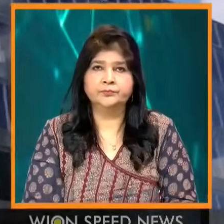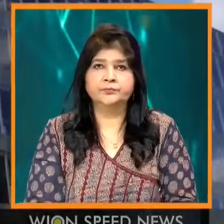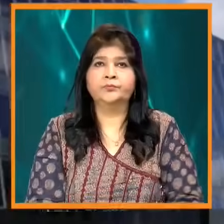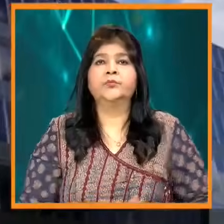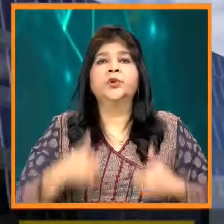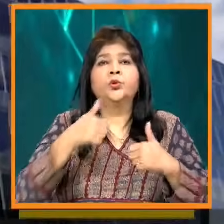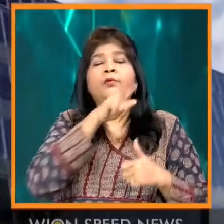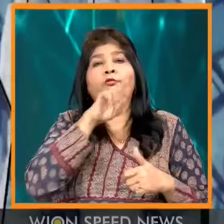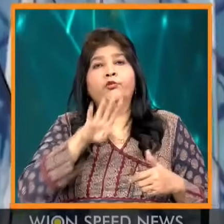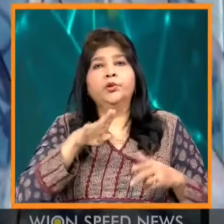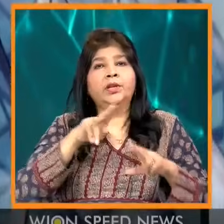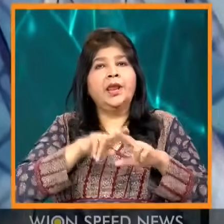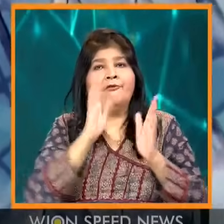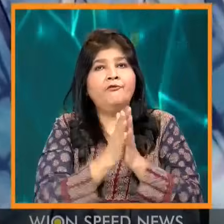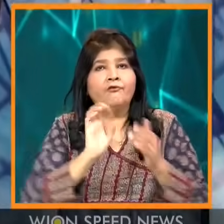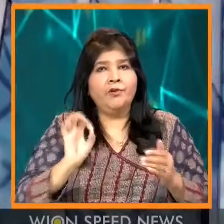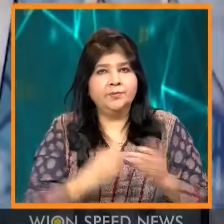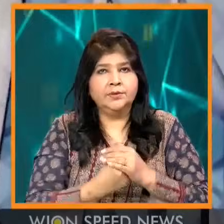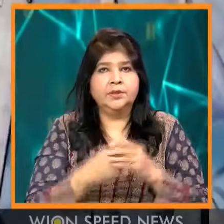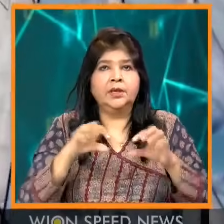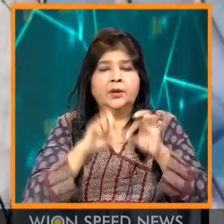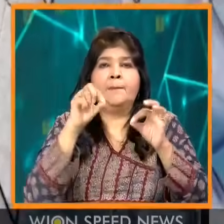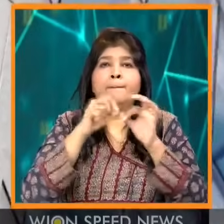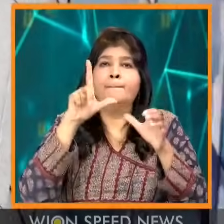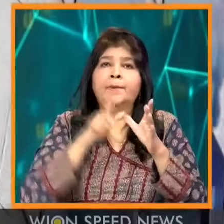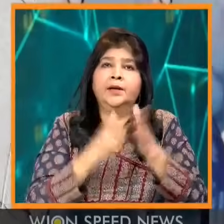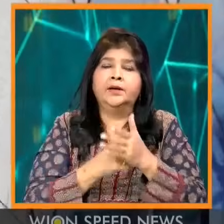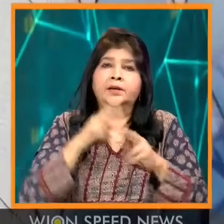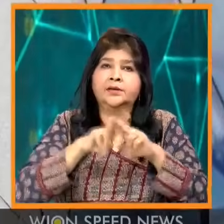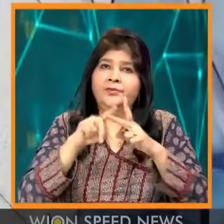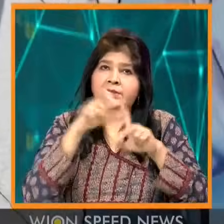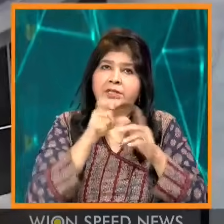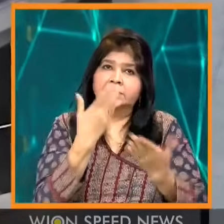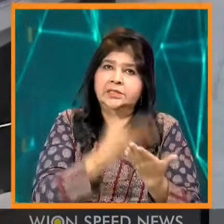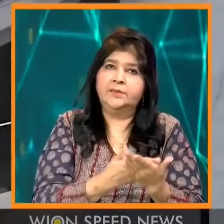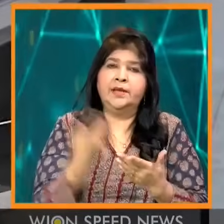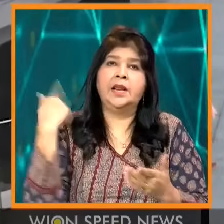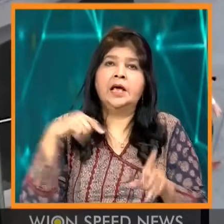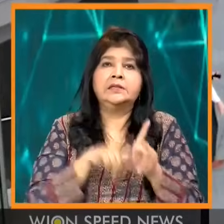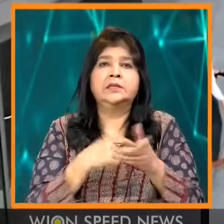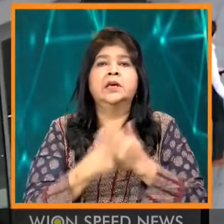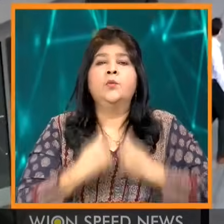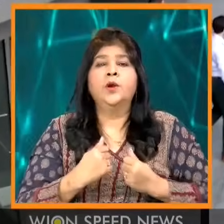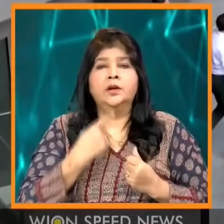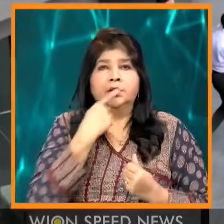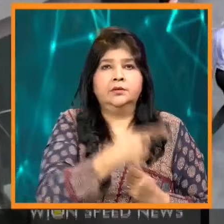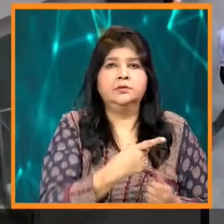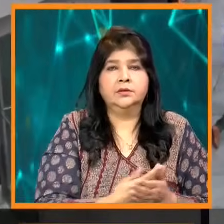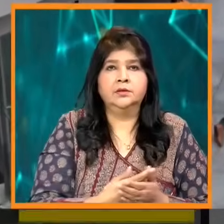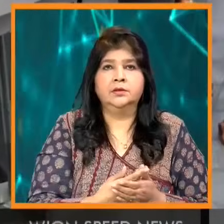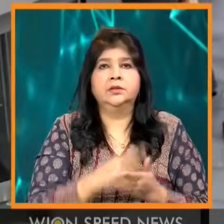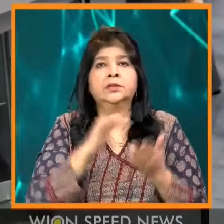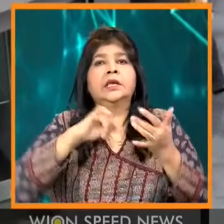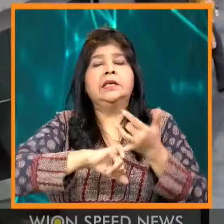Notably, 14 firms, including BlackRock and WisdomTree, submitted applications last year and are awaiting the decision. And the